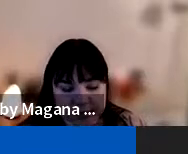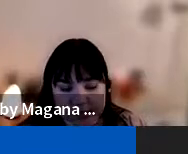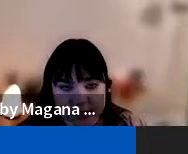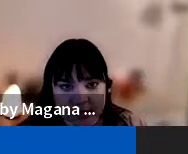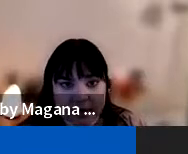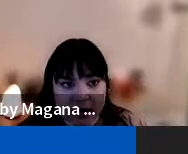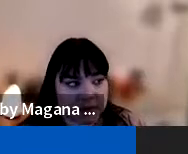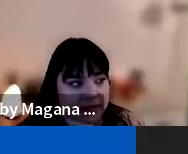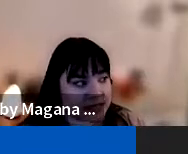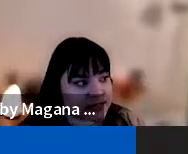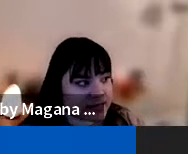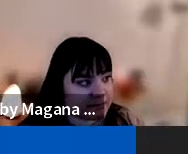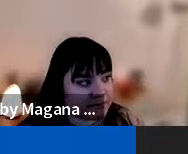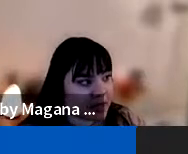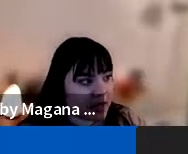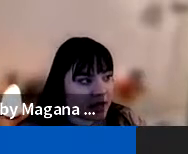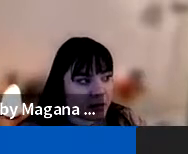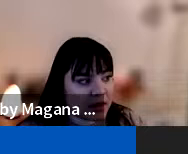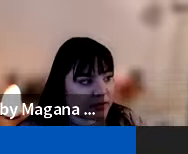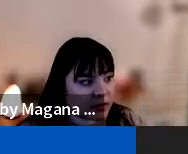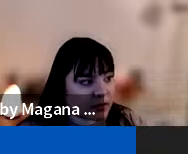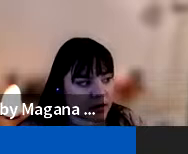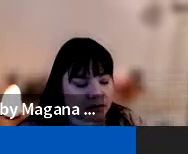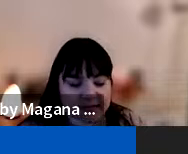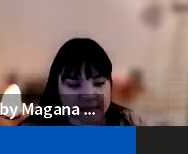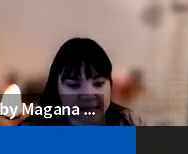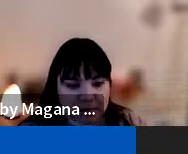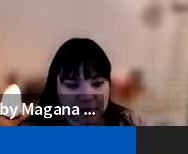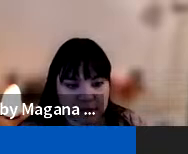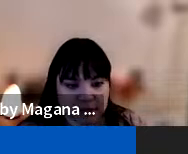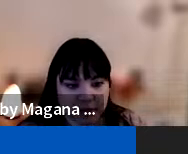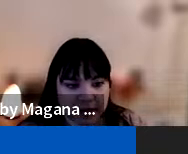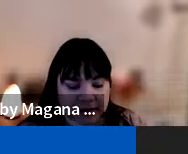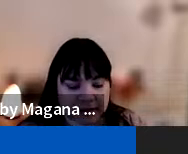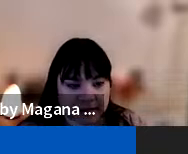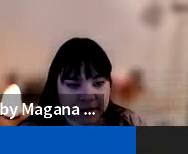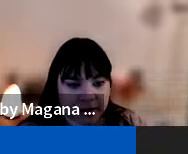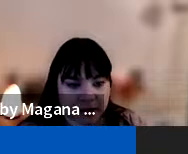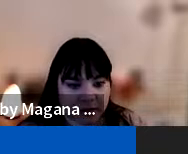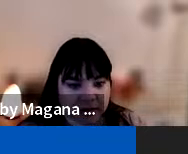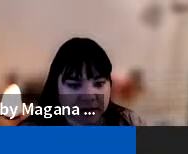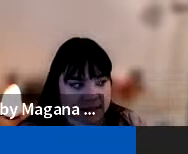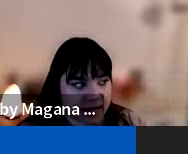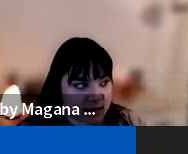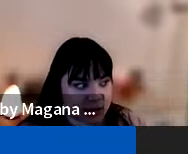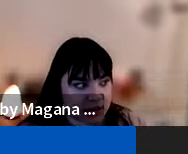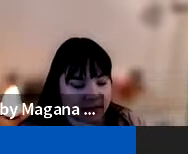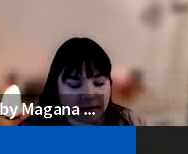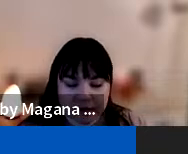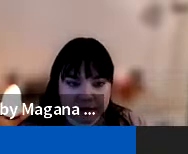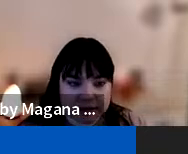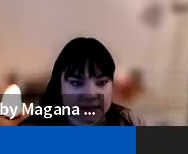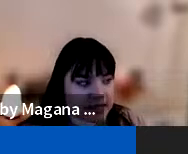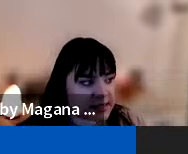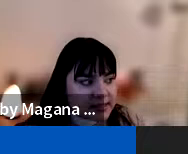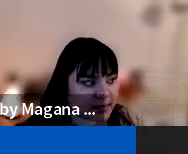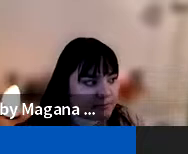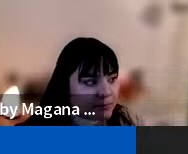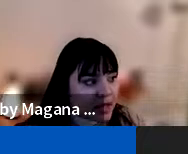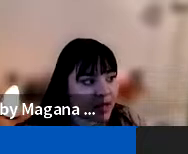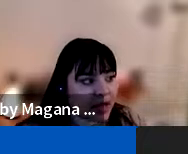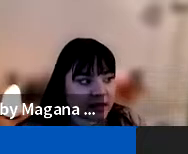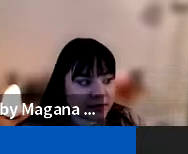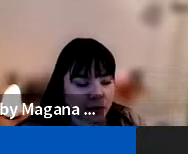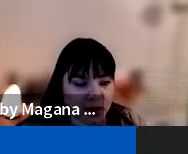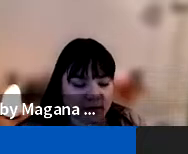then your first and comma last name. If you are a resident, make sure you add the letter R with a dash and then your first and last